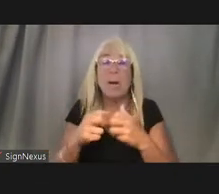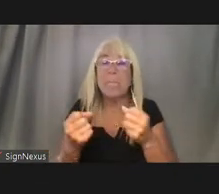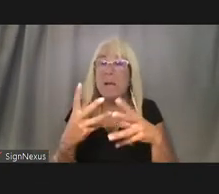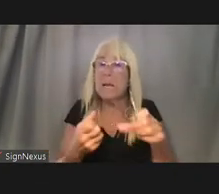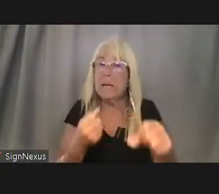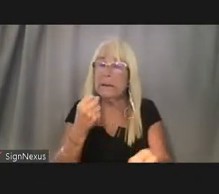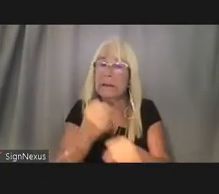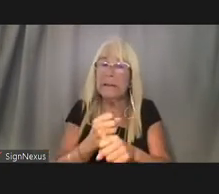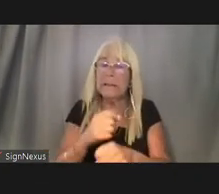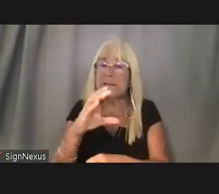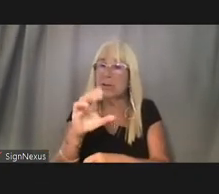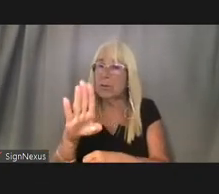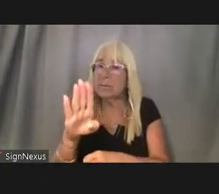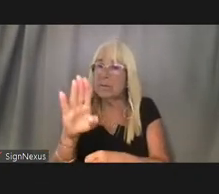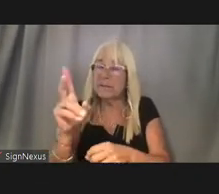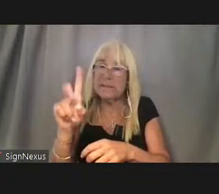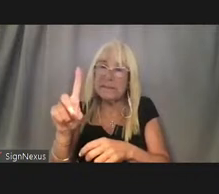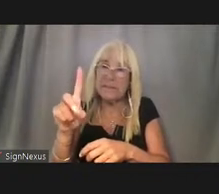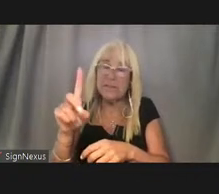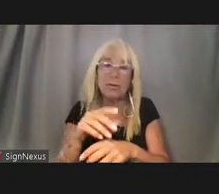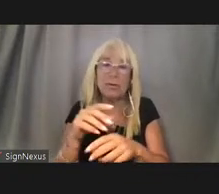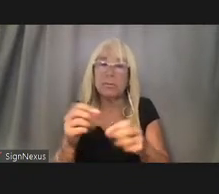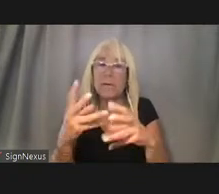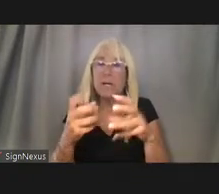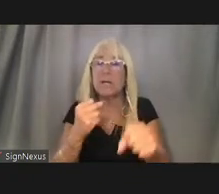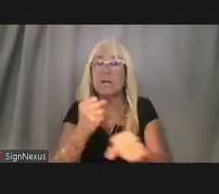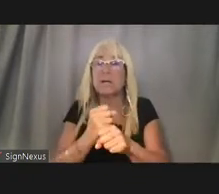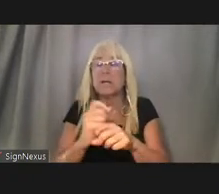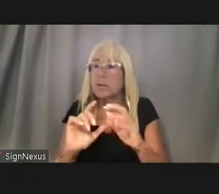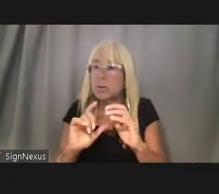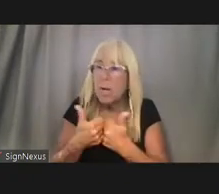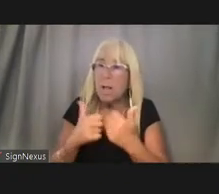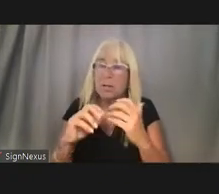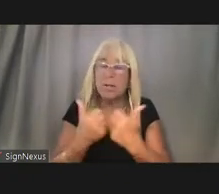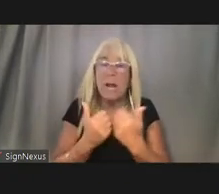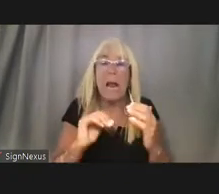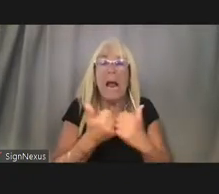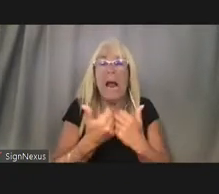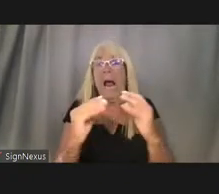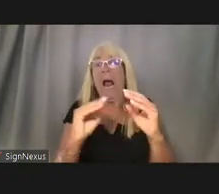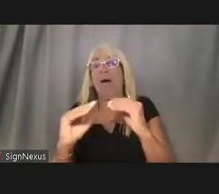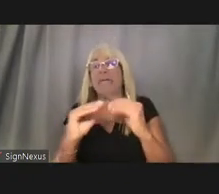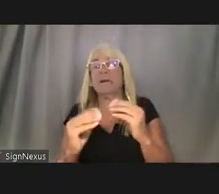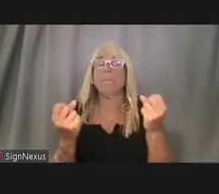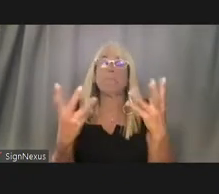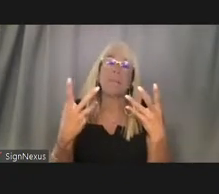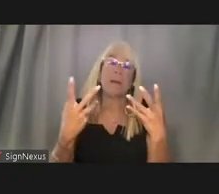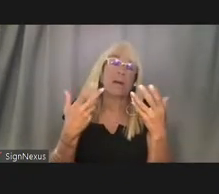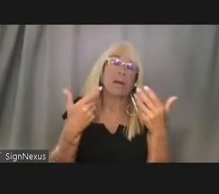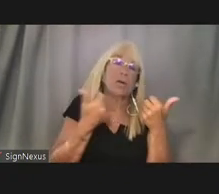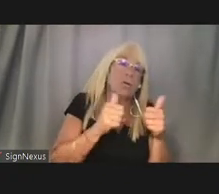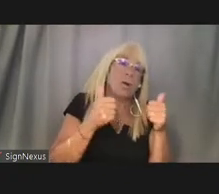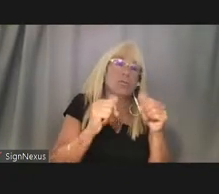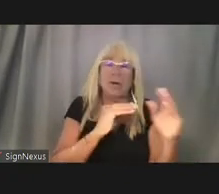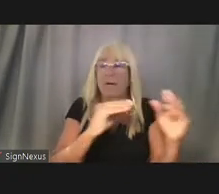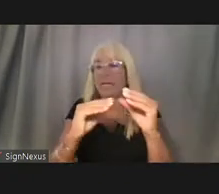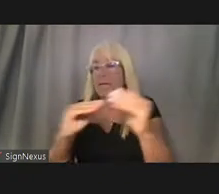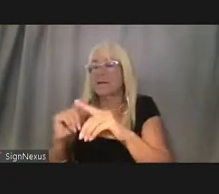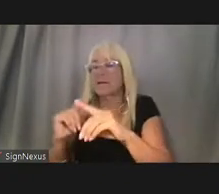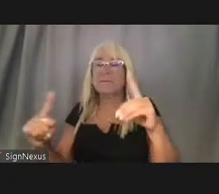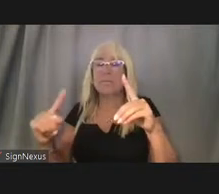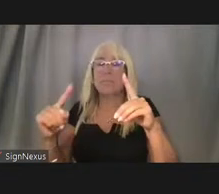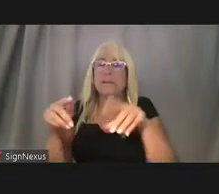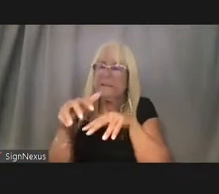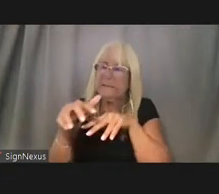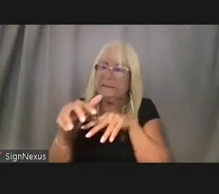and one of the most challenging policy problems for Generations many efforts have been made and yet congestion in New York City consistently